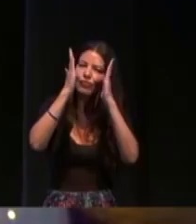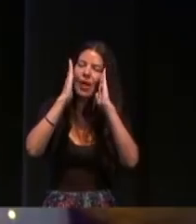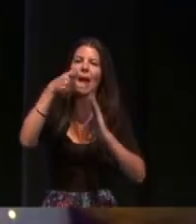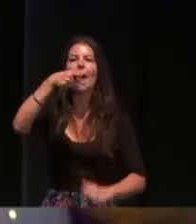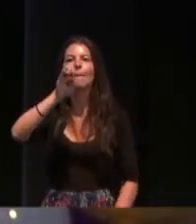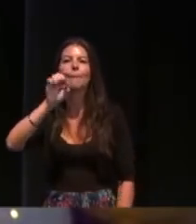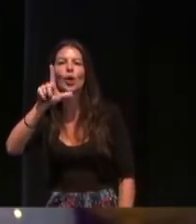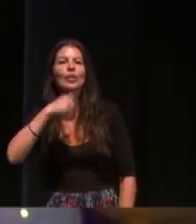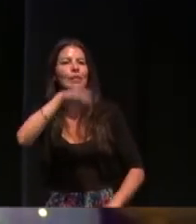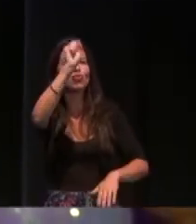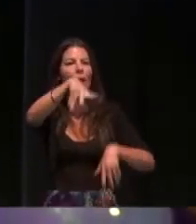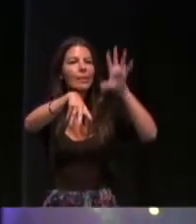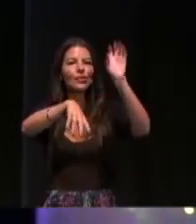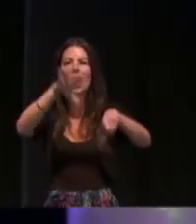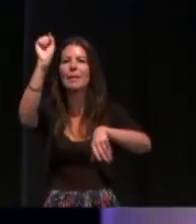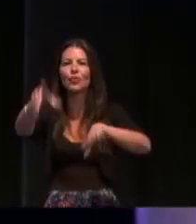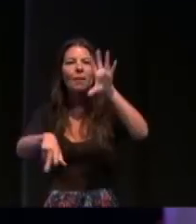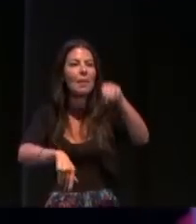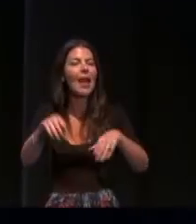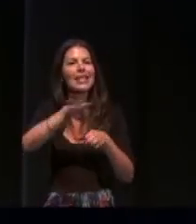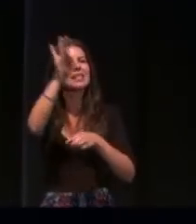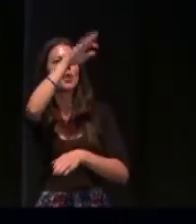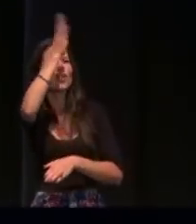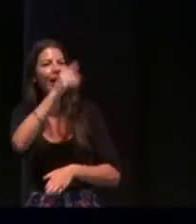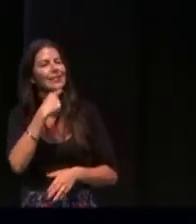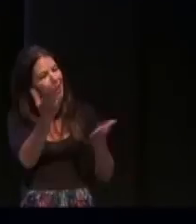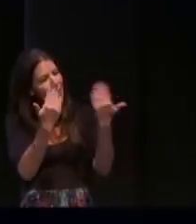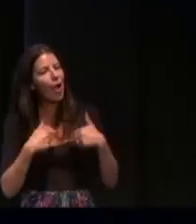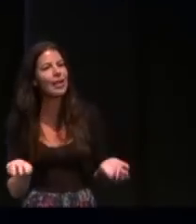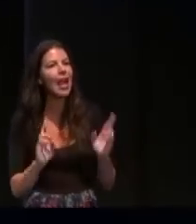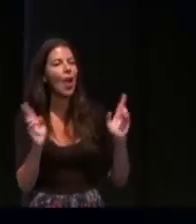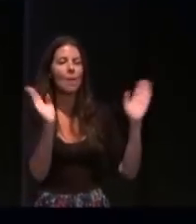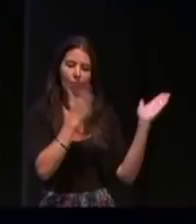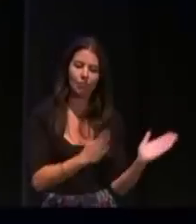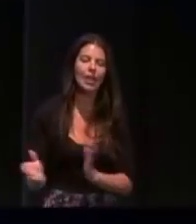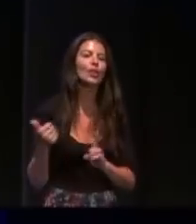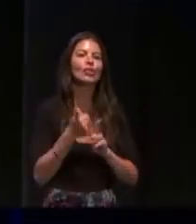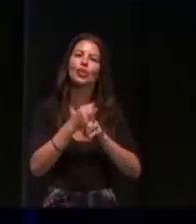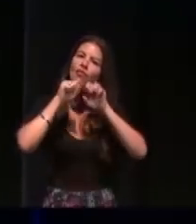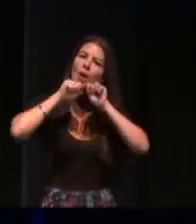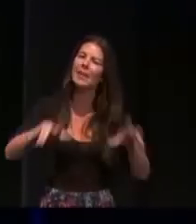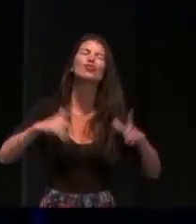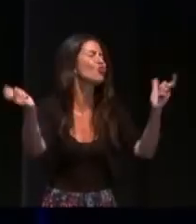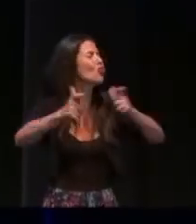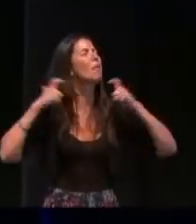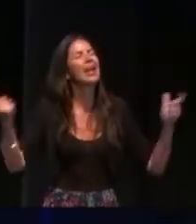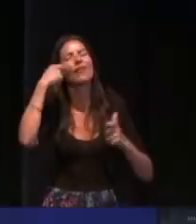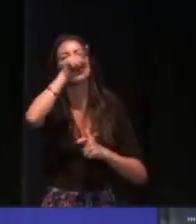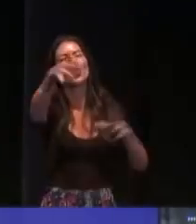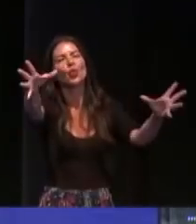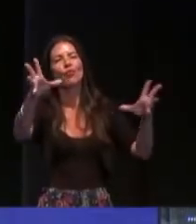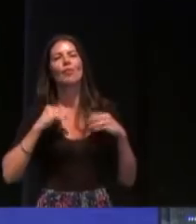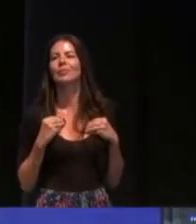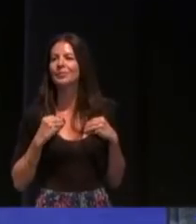are dropping here. The Spirit of God is saying, come on now. Prepare yourself for a blessing. Woo! Too big for you to